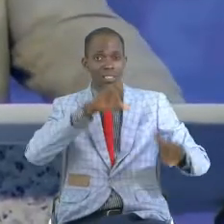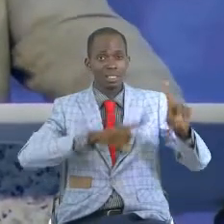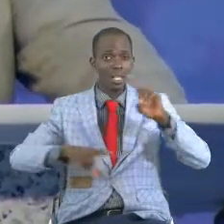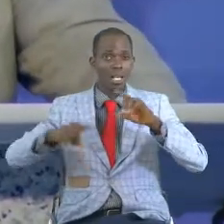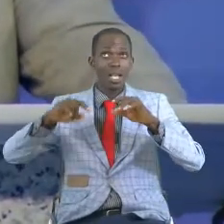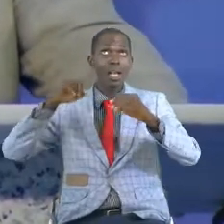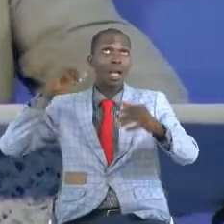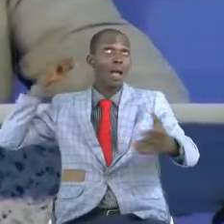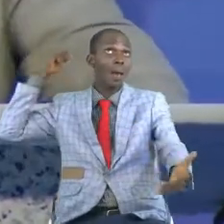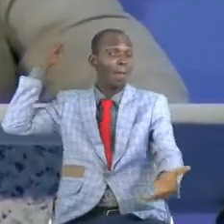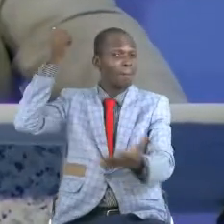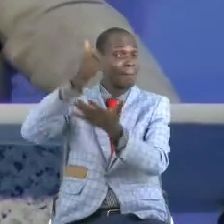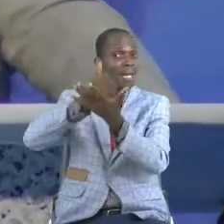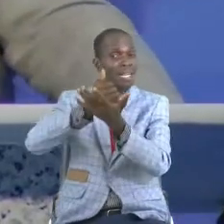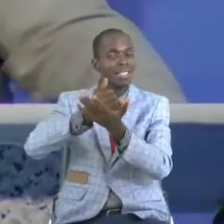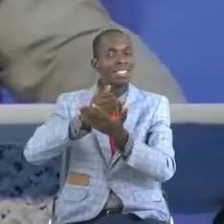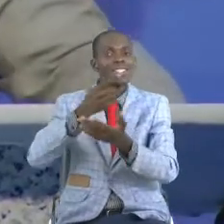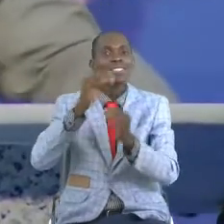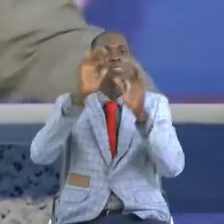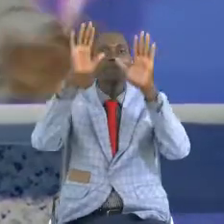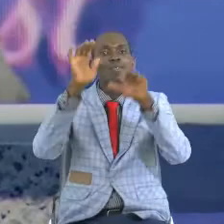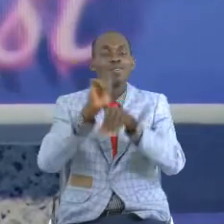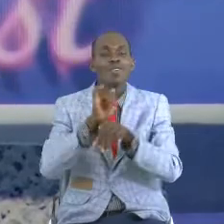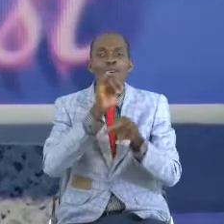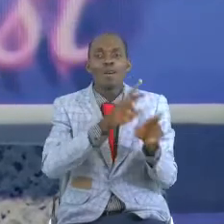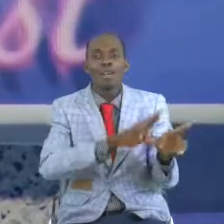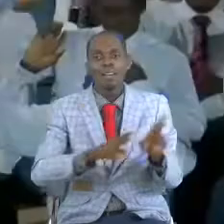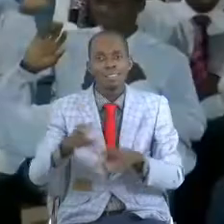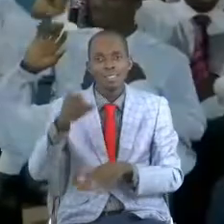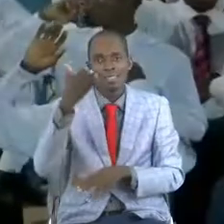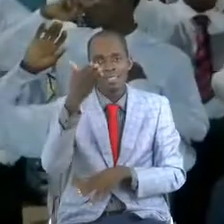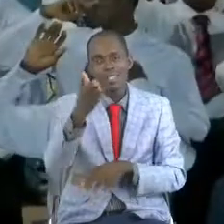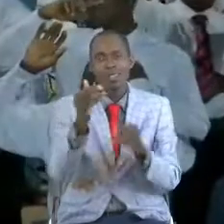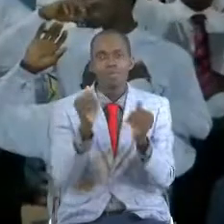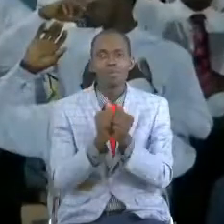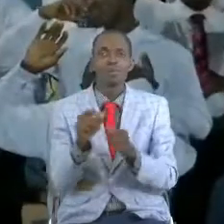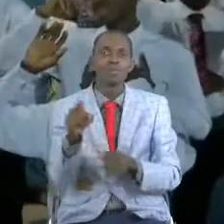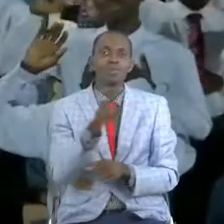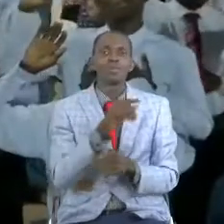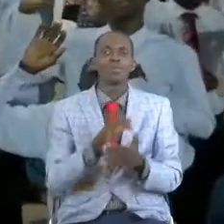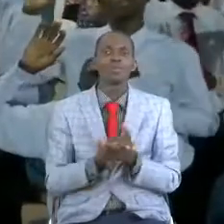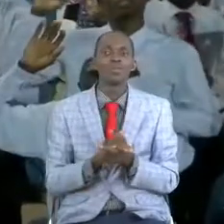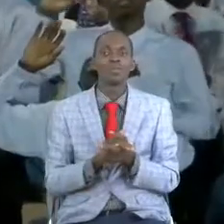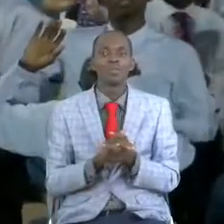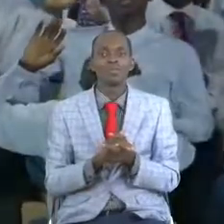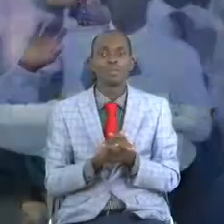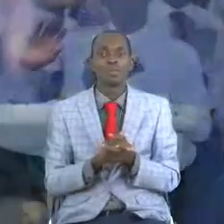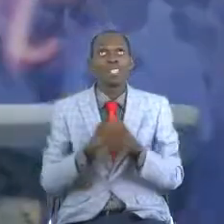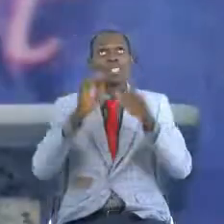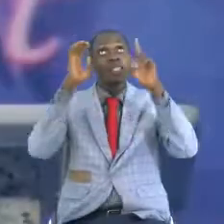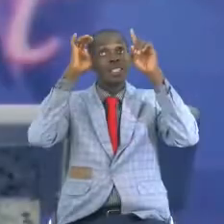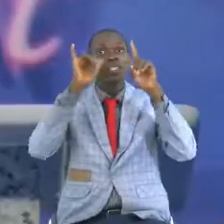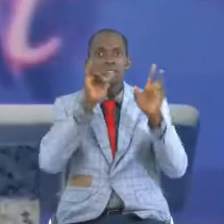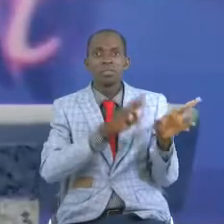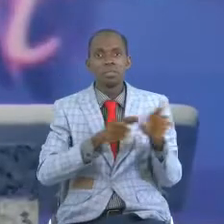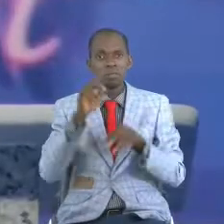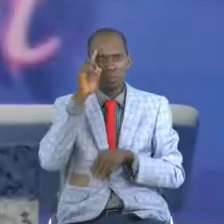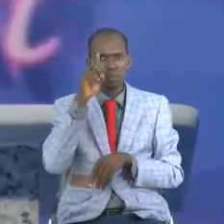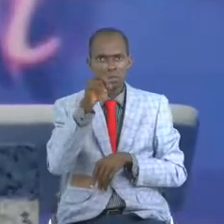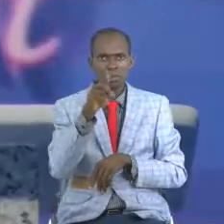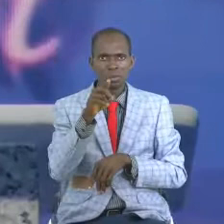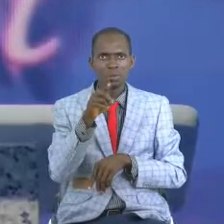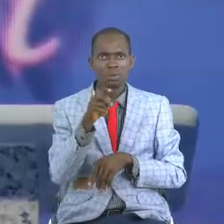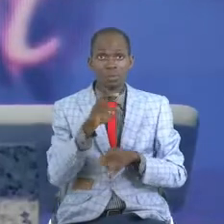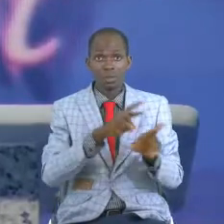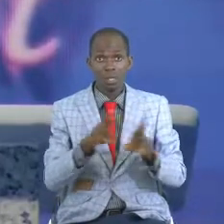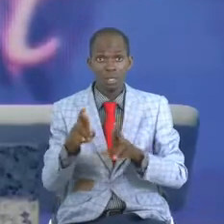miracle is ready there with you. It's ready for you now, ready for you now. Get ready. Father,